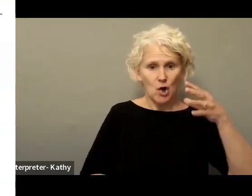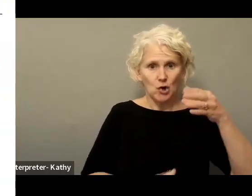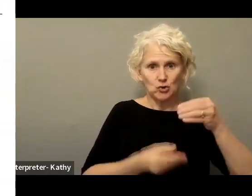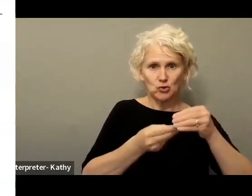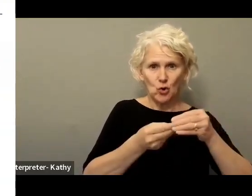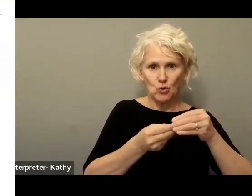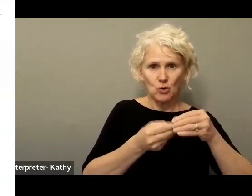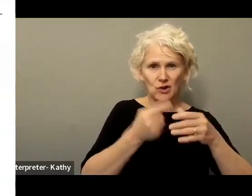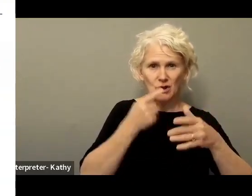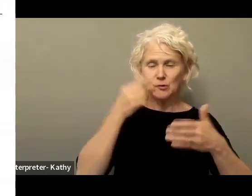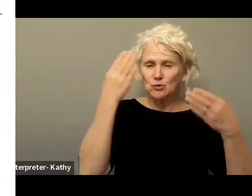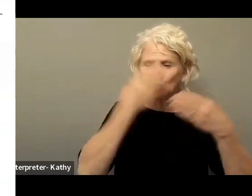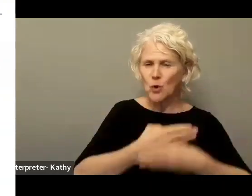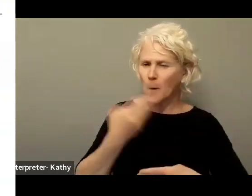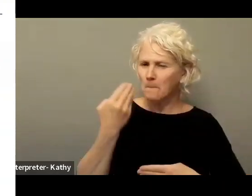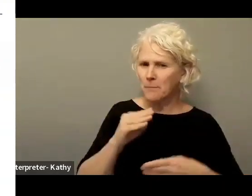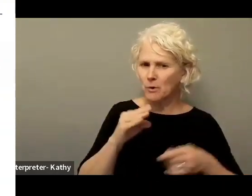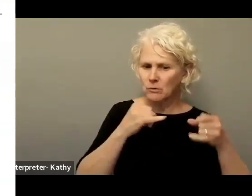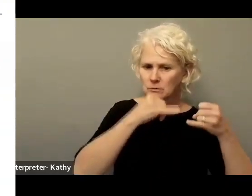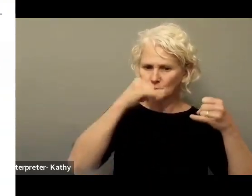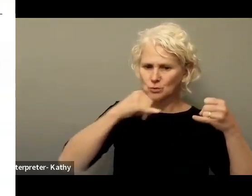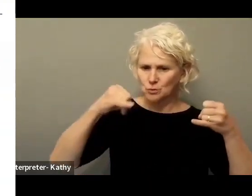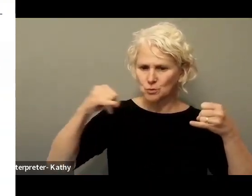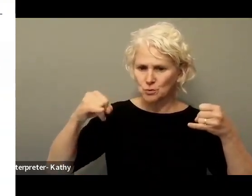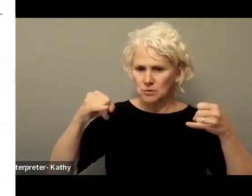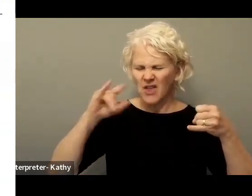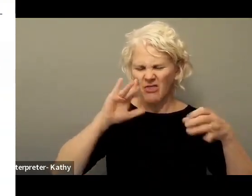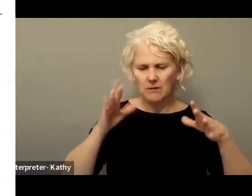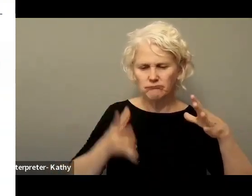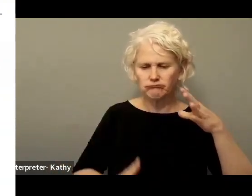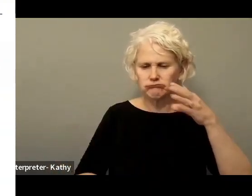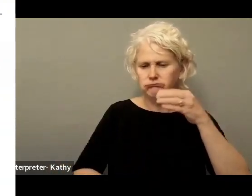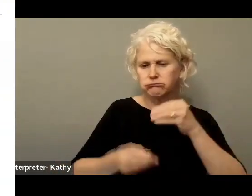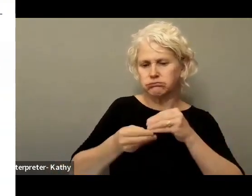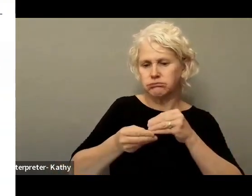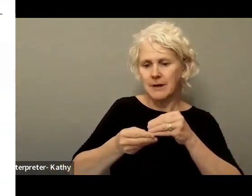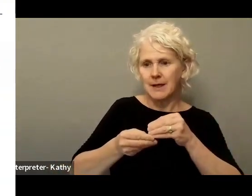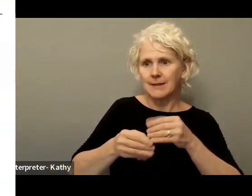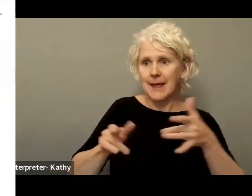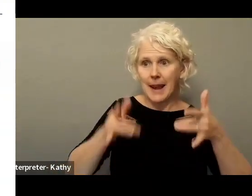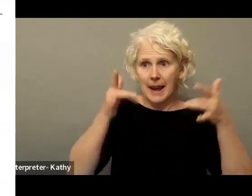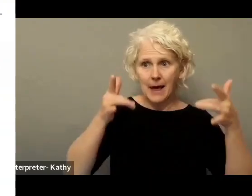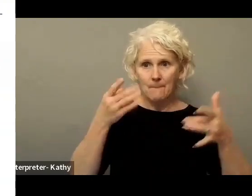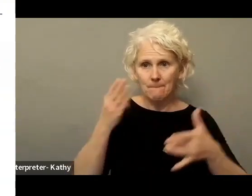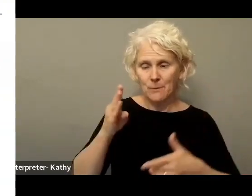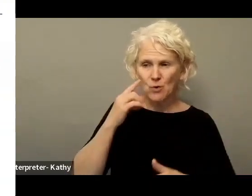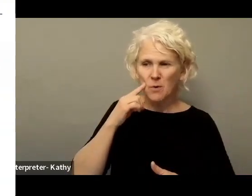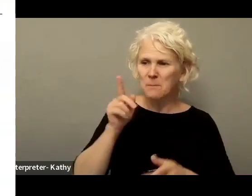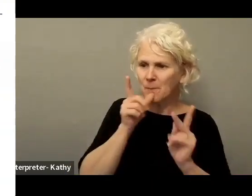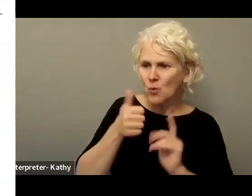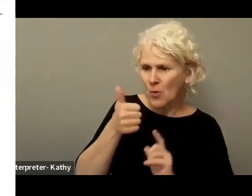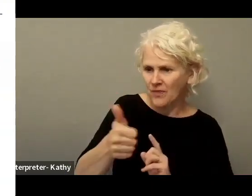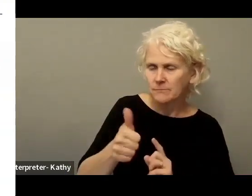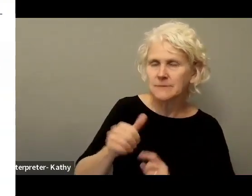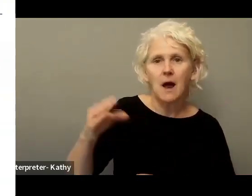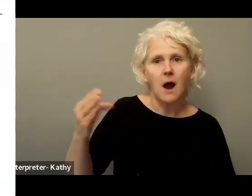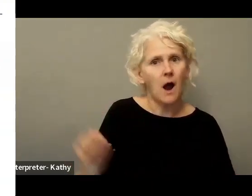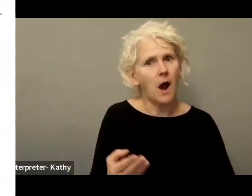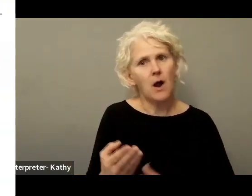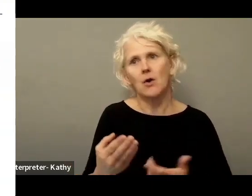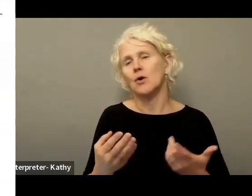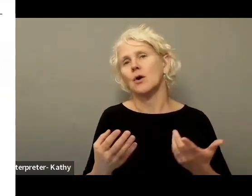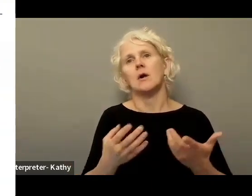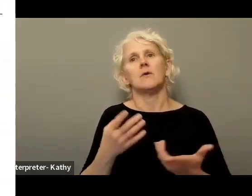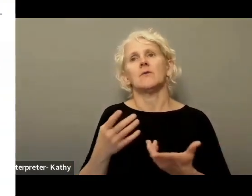dark blue line is kind of adding together the lighter blue lines, which are hires from